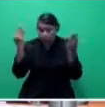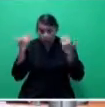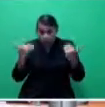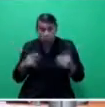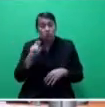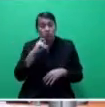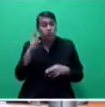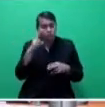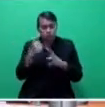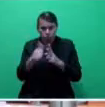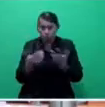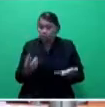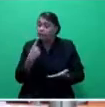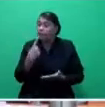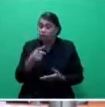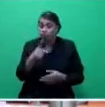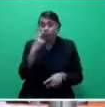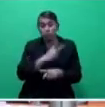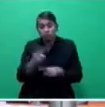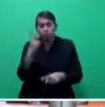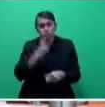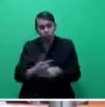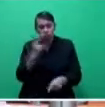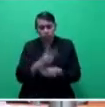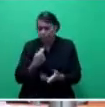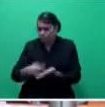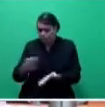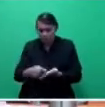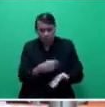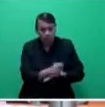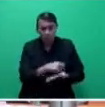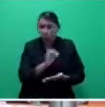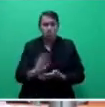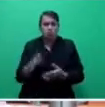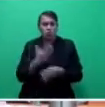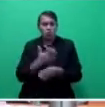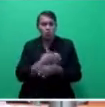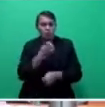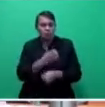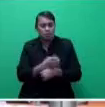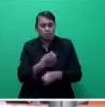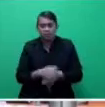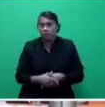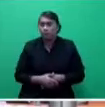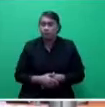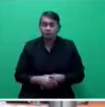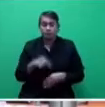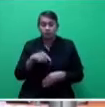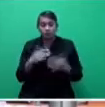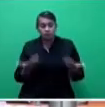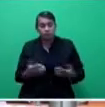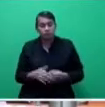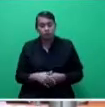now paying these fortnightly benefits. We call it unemployment benefits. If we follow the model which